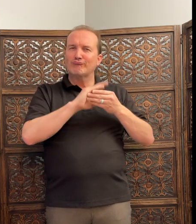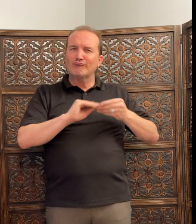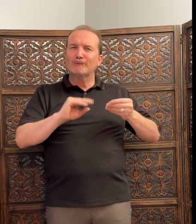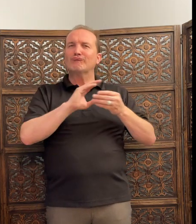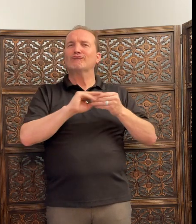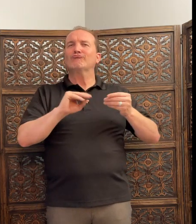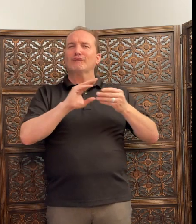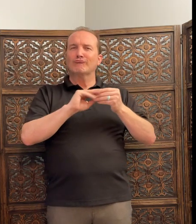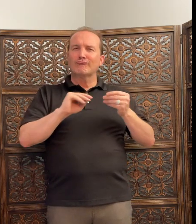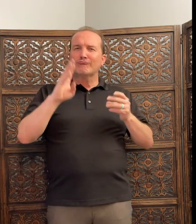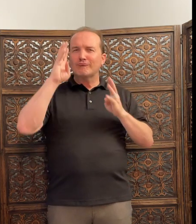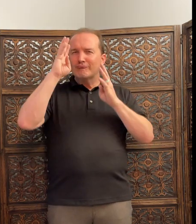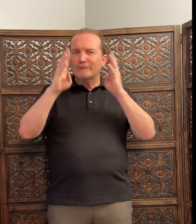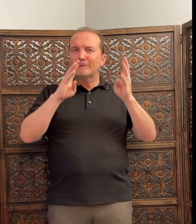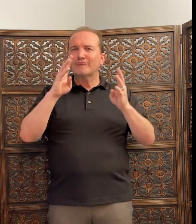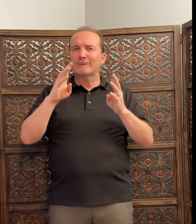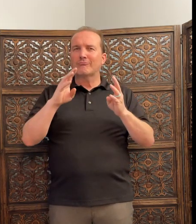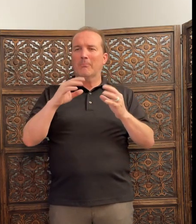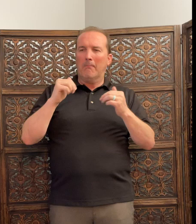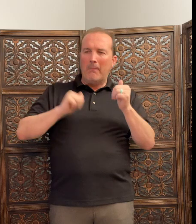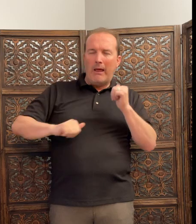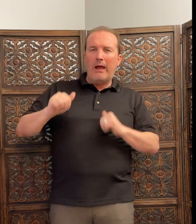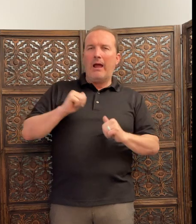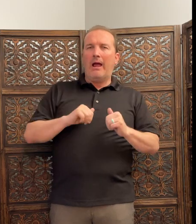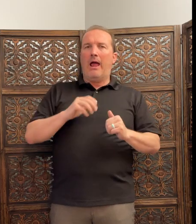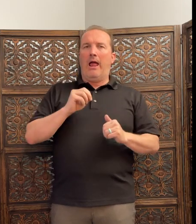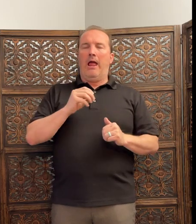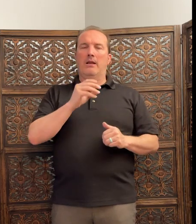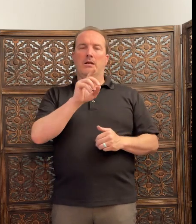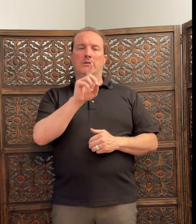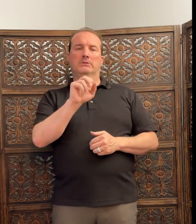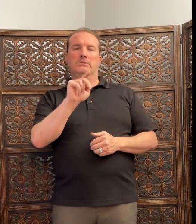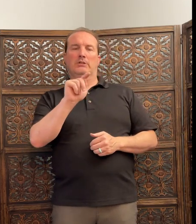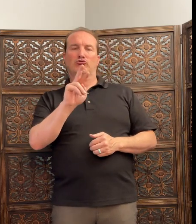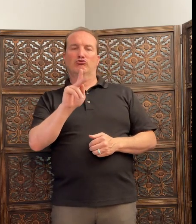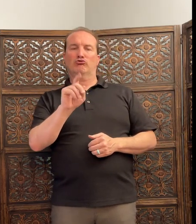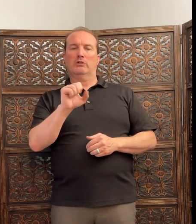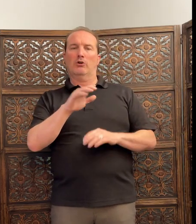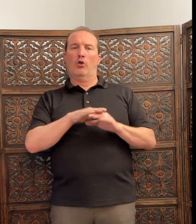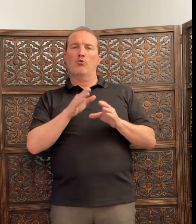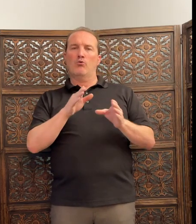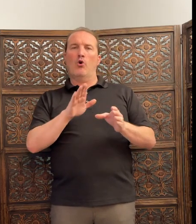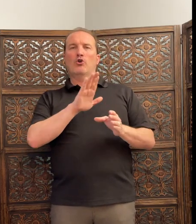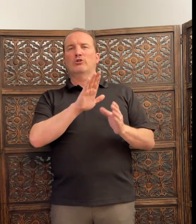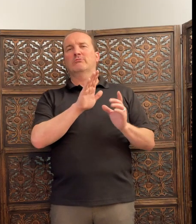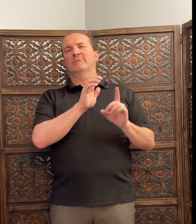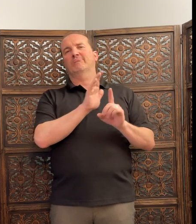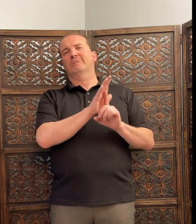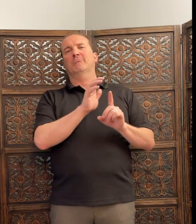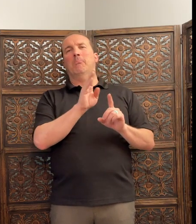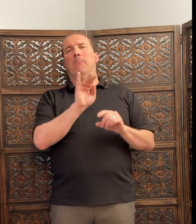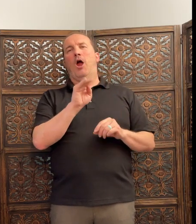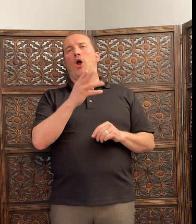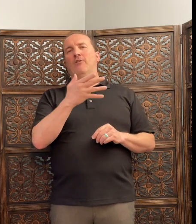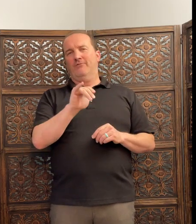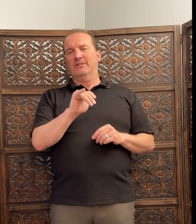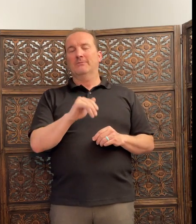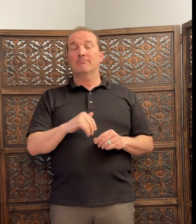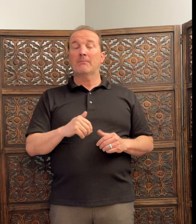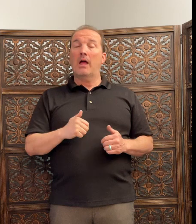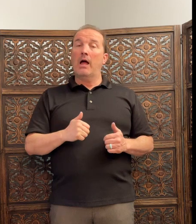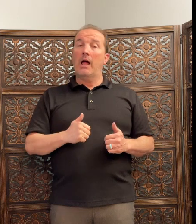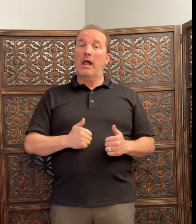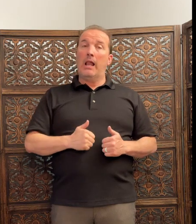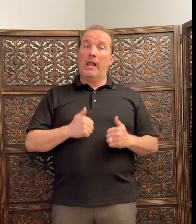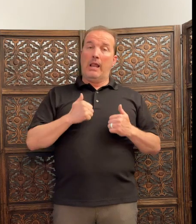of folklore, novels, plays, and in her self-penned autobiography, Dust Tracks on the Road. Finally, why does